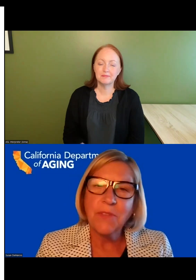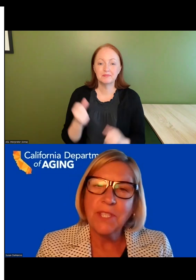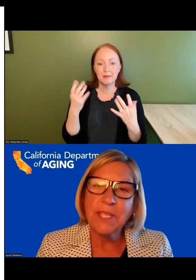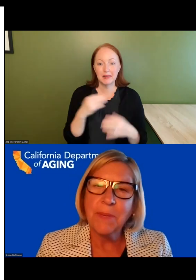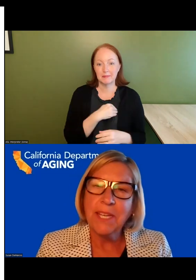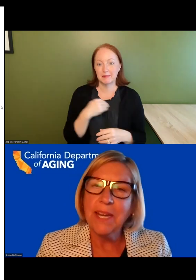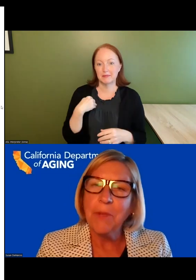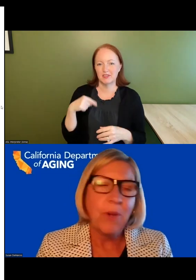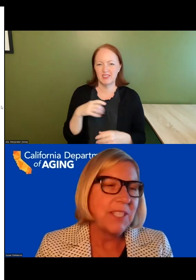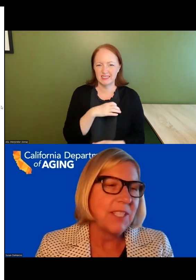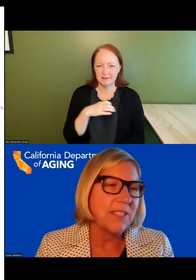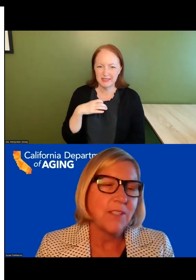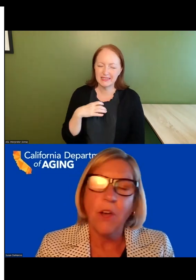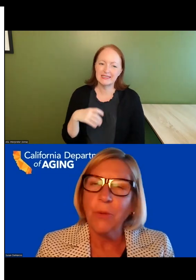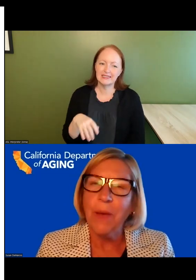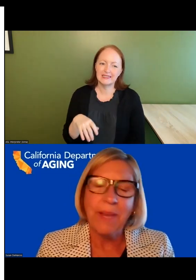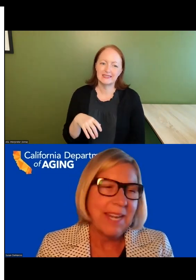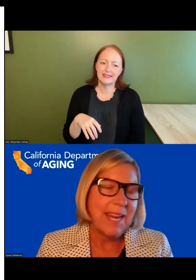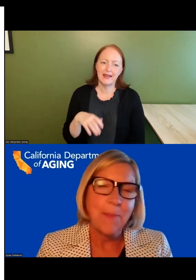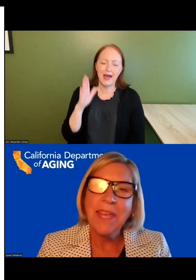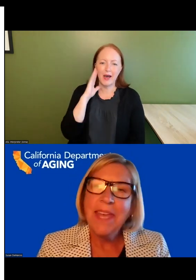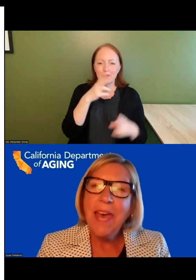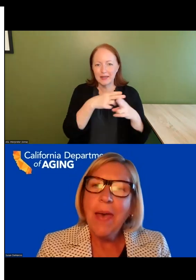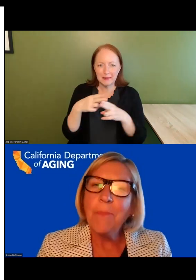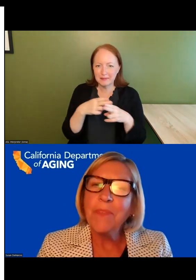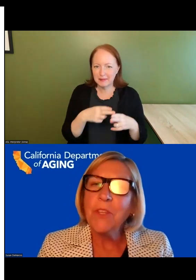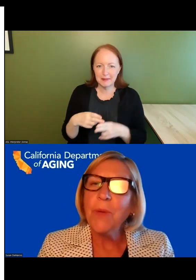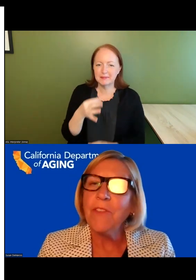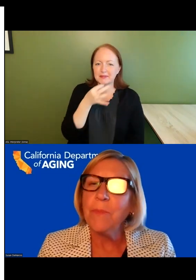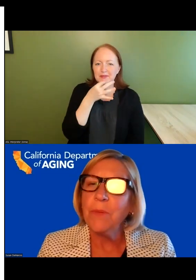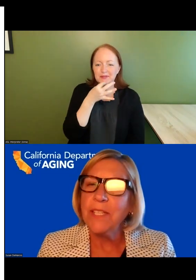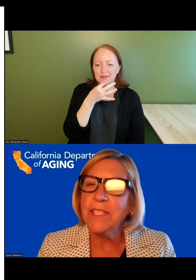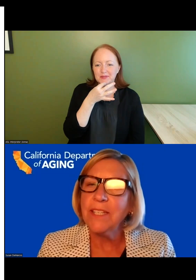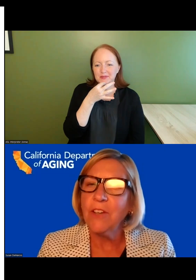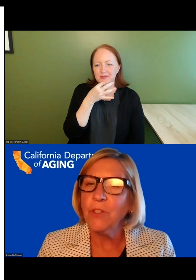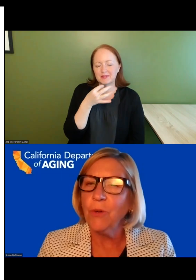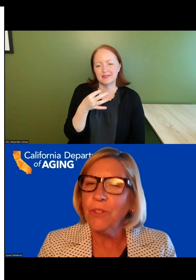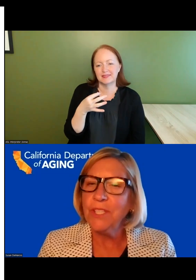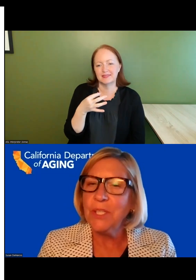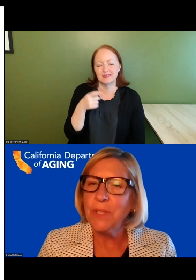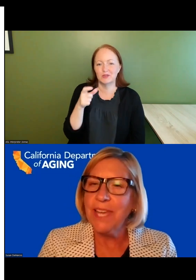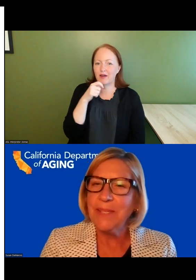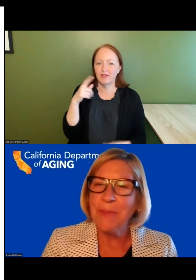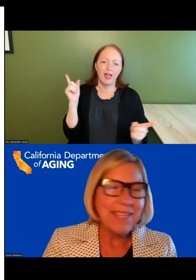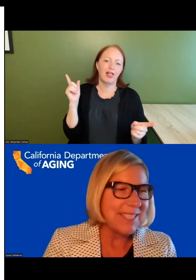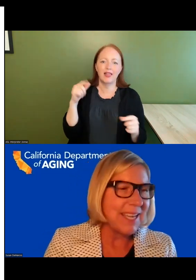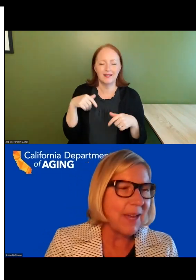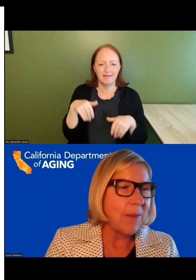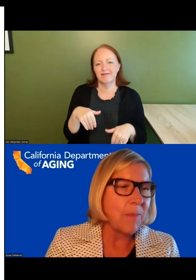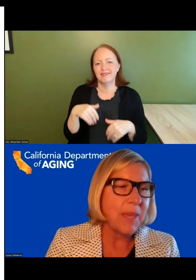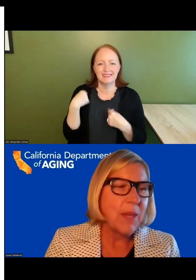members of this committee, and I'm going to call you out by name, you haven't been resting on your laurels since we last